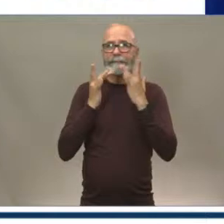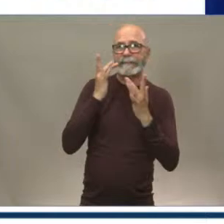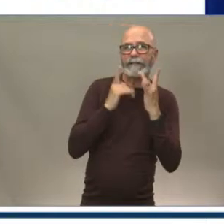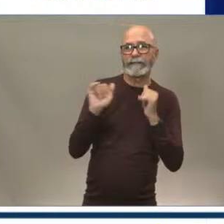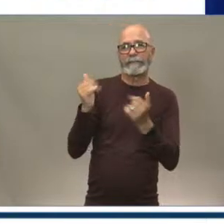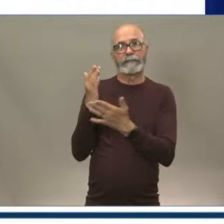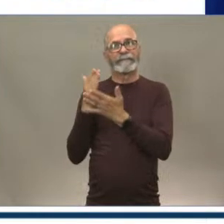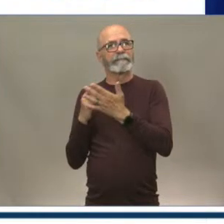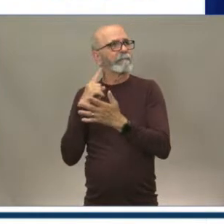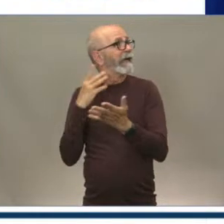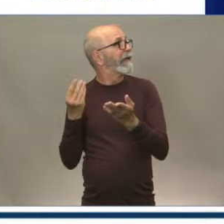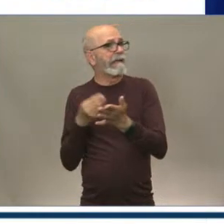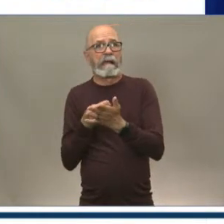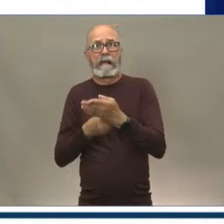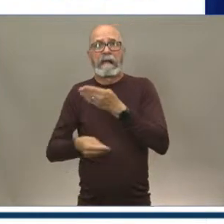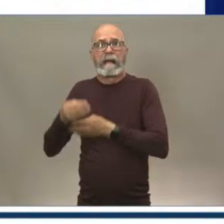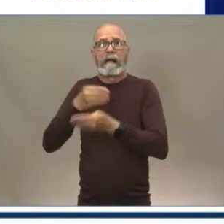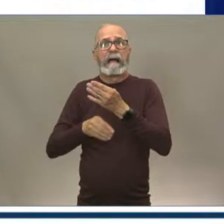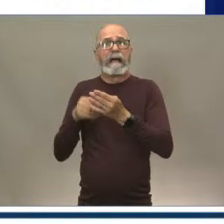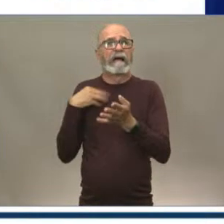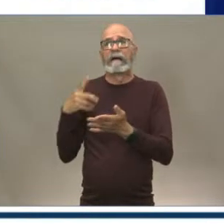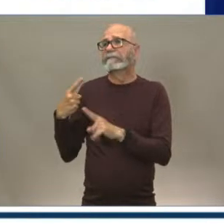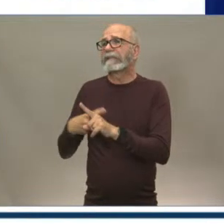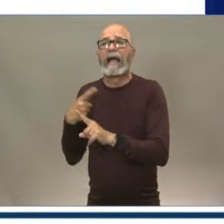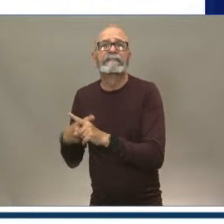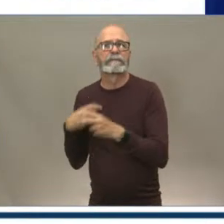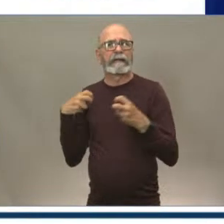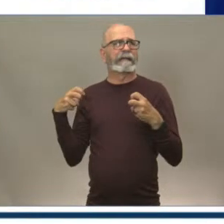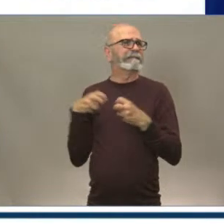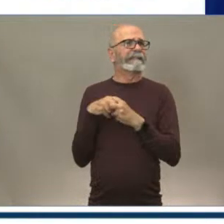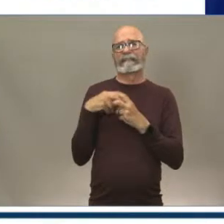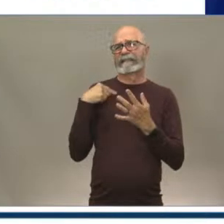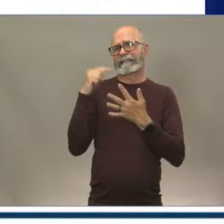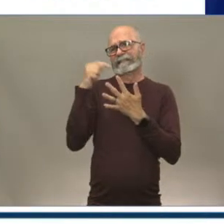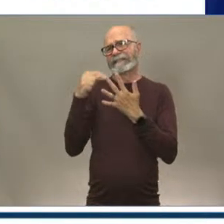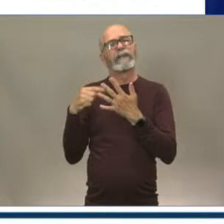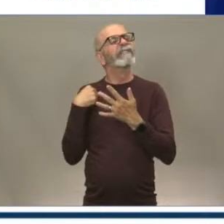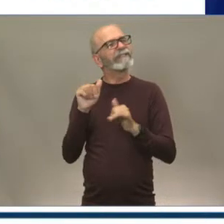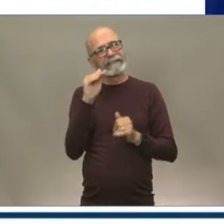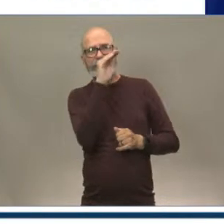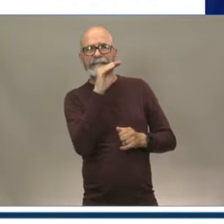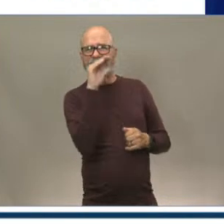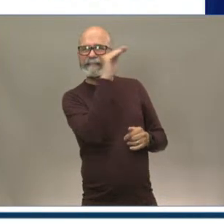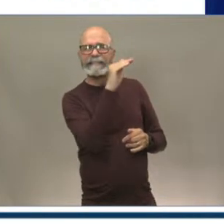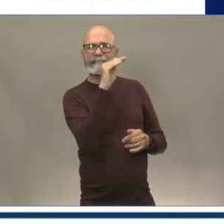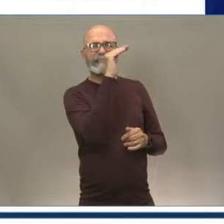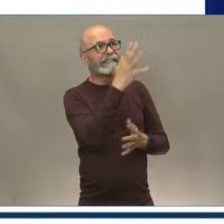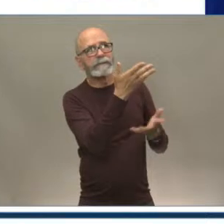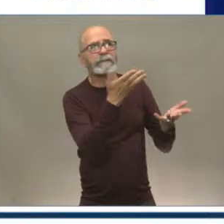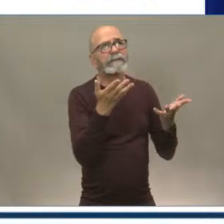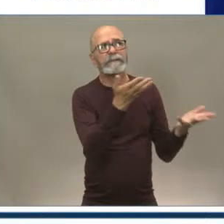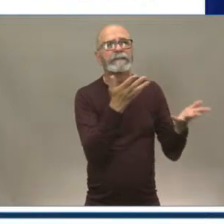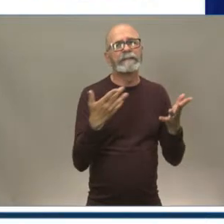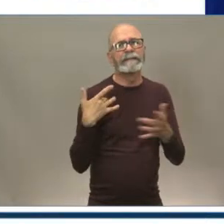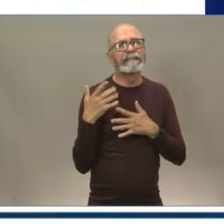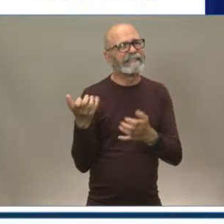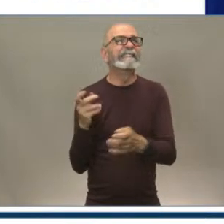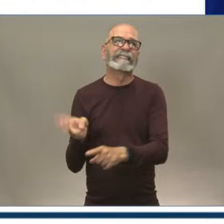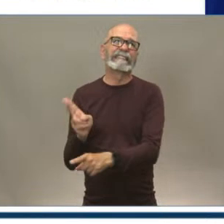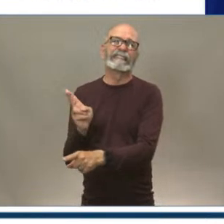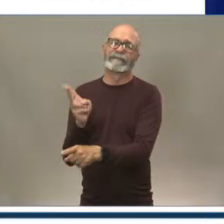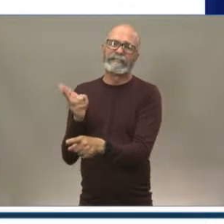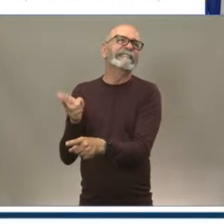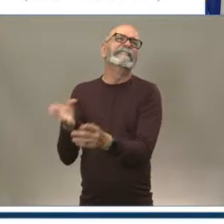of them tomorrow, and all I can say is that we're pushing very hard to ensure that that program gets expedited and we get support out to our